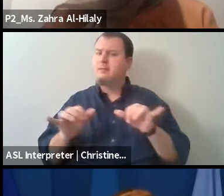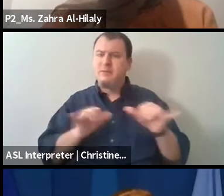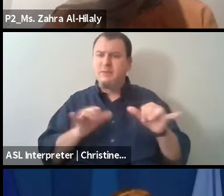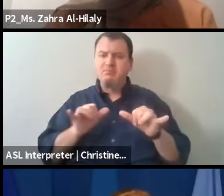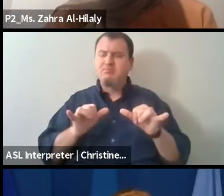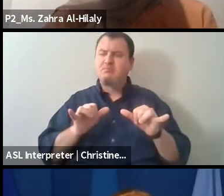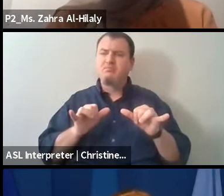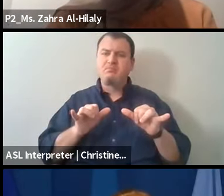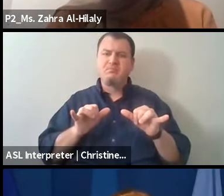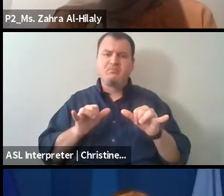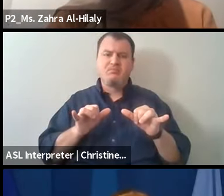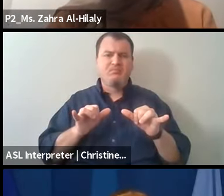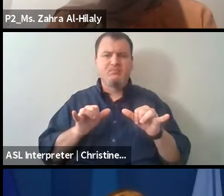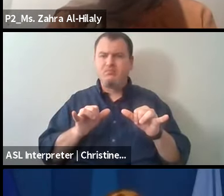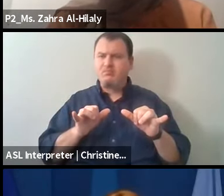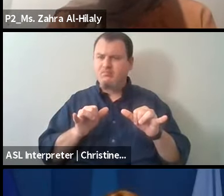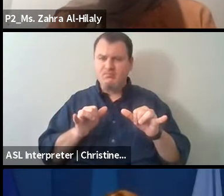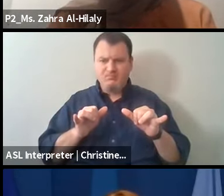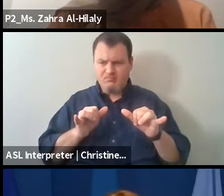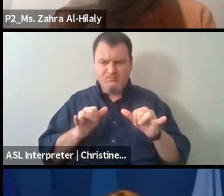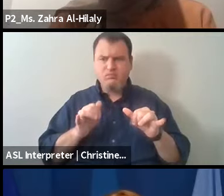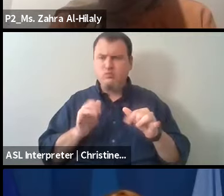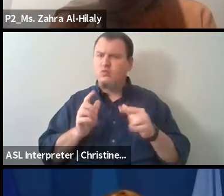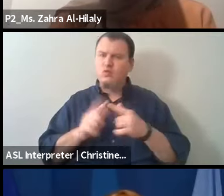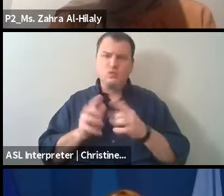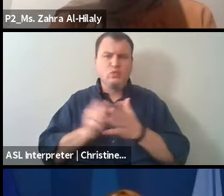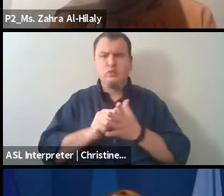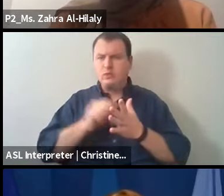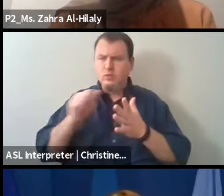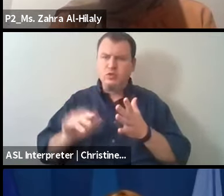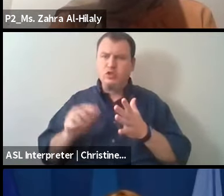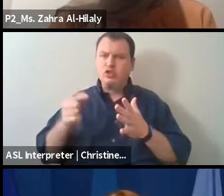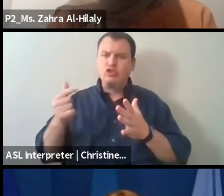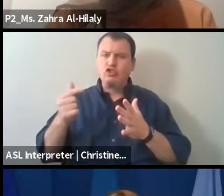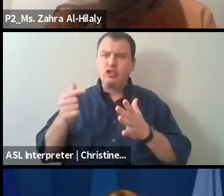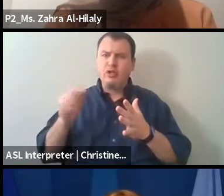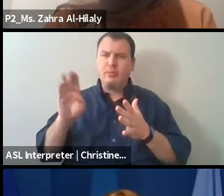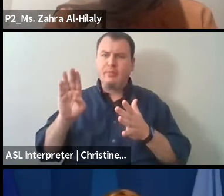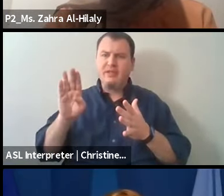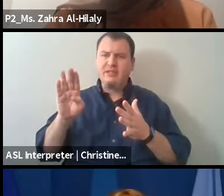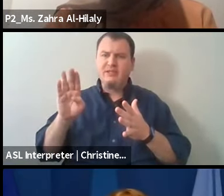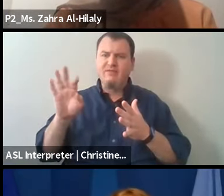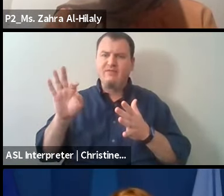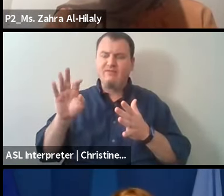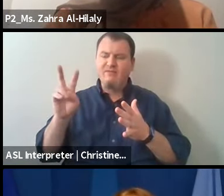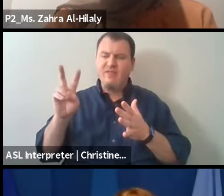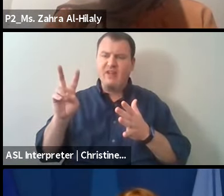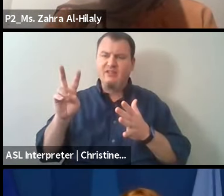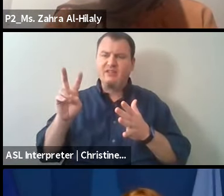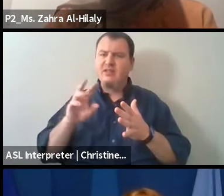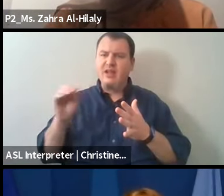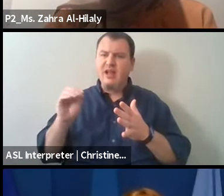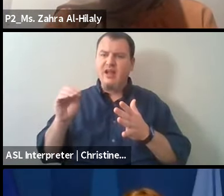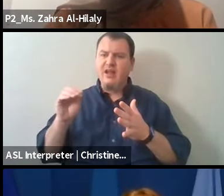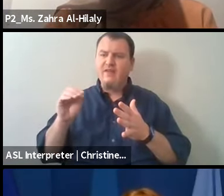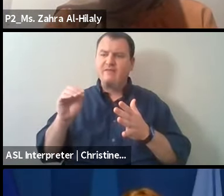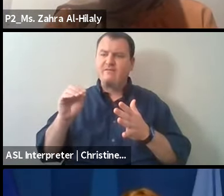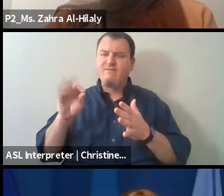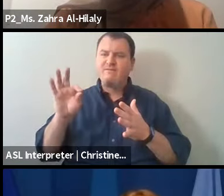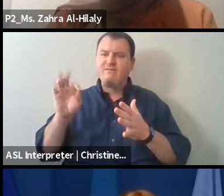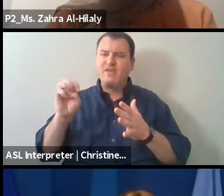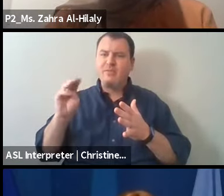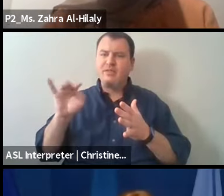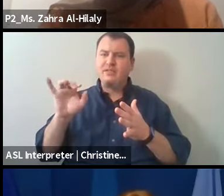do away with gender-based violence and femicide. Femicide